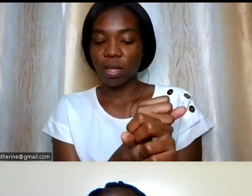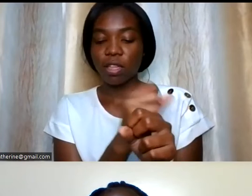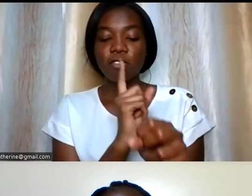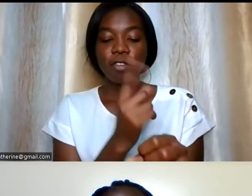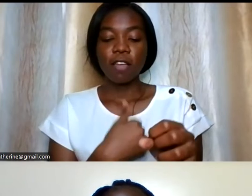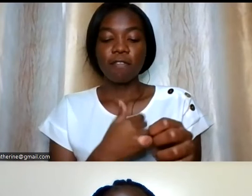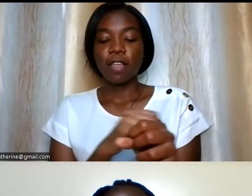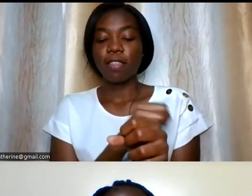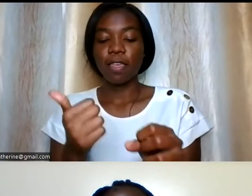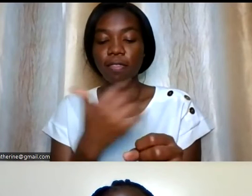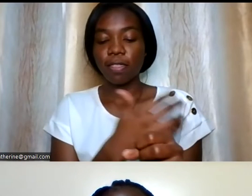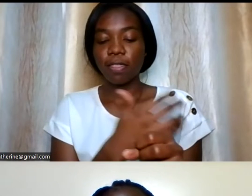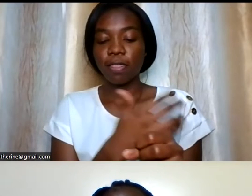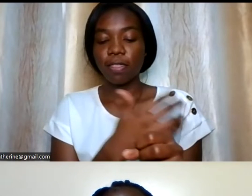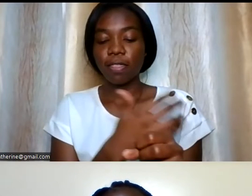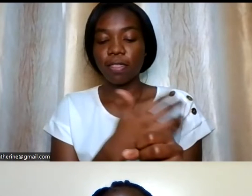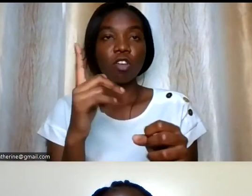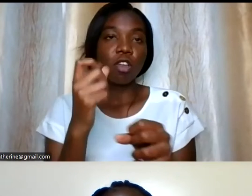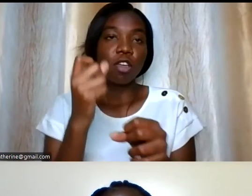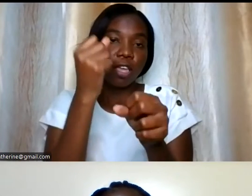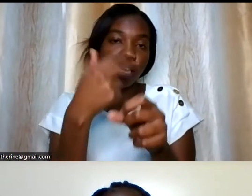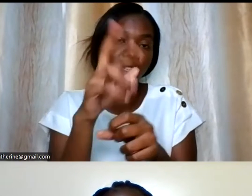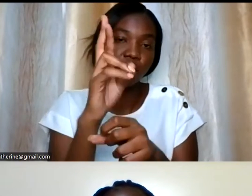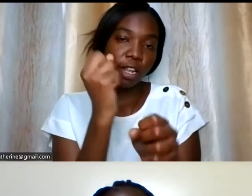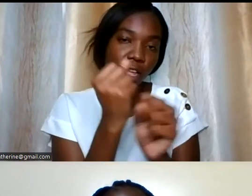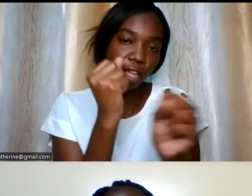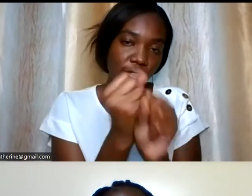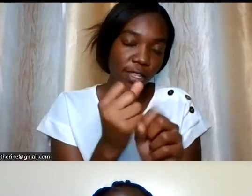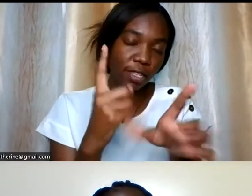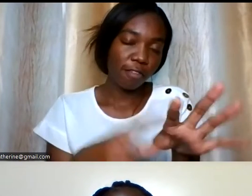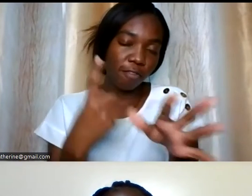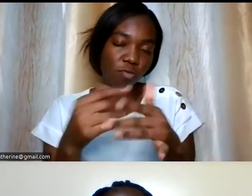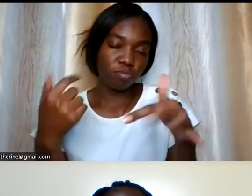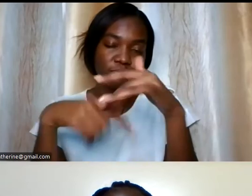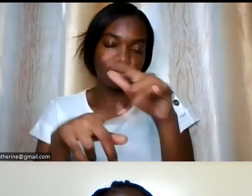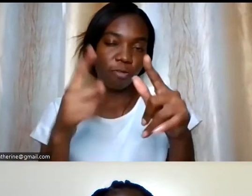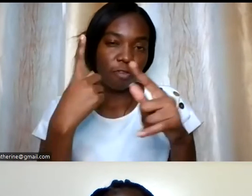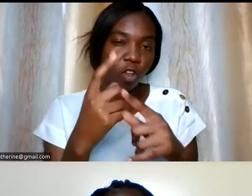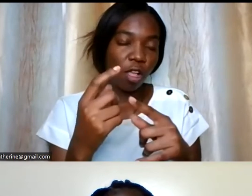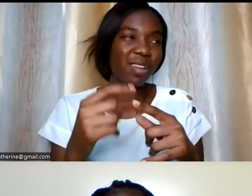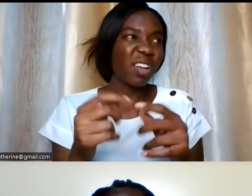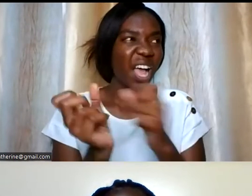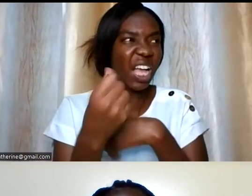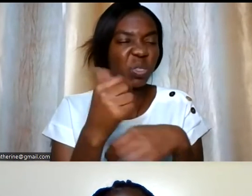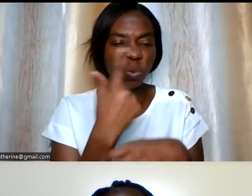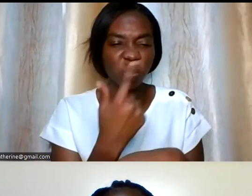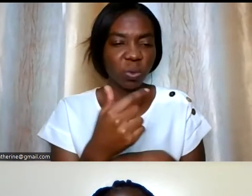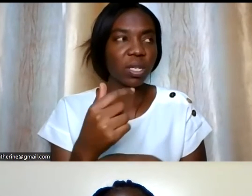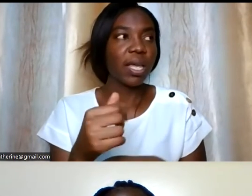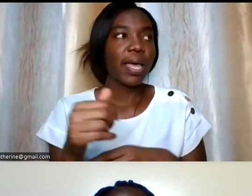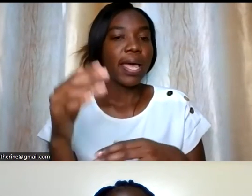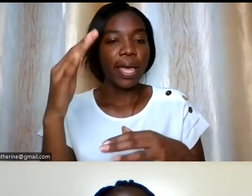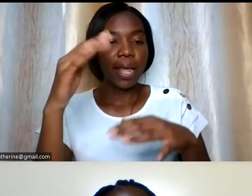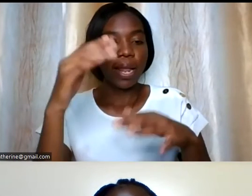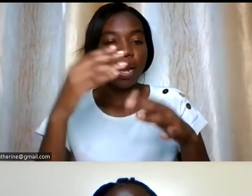are actually, when it comes to the implementation of the same, they are done by the heads of department. For example, when we're